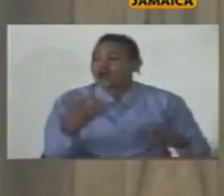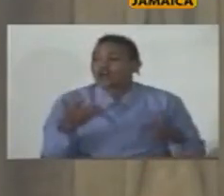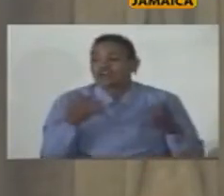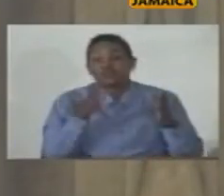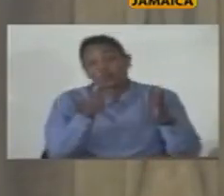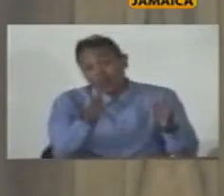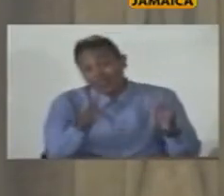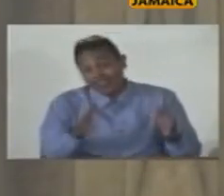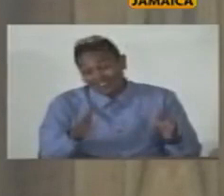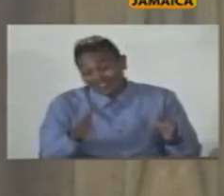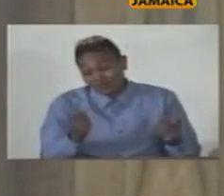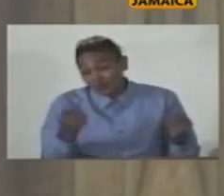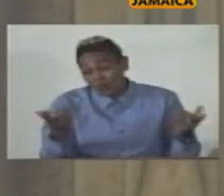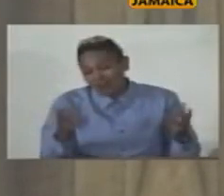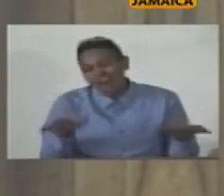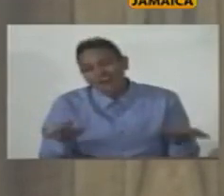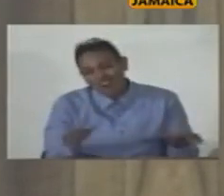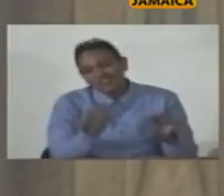that.